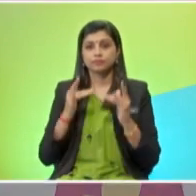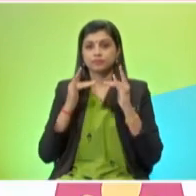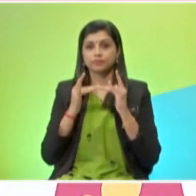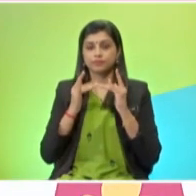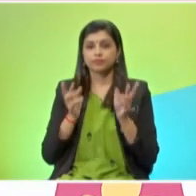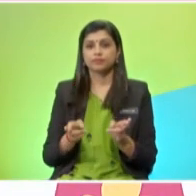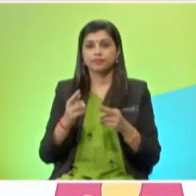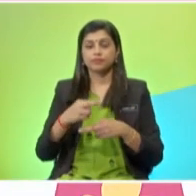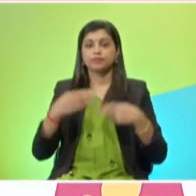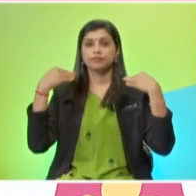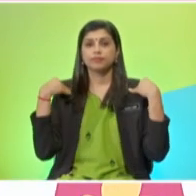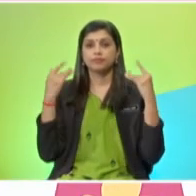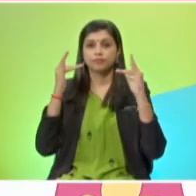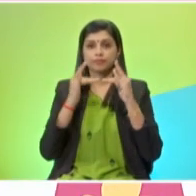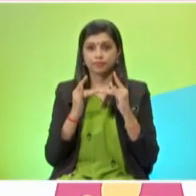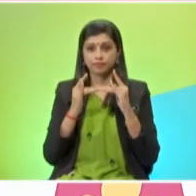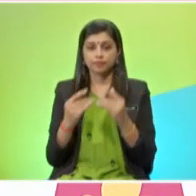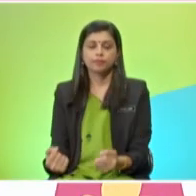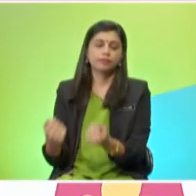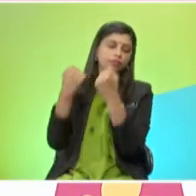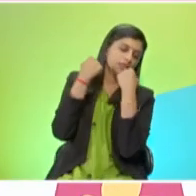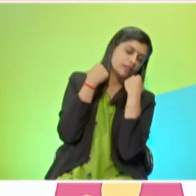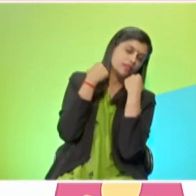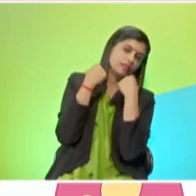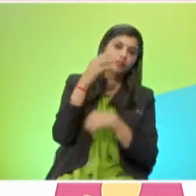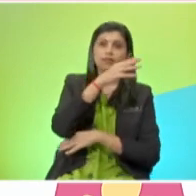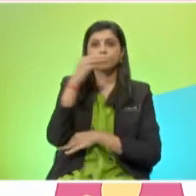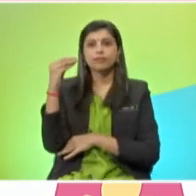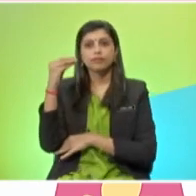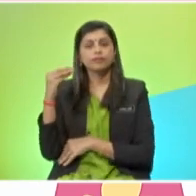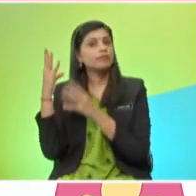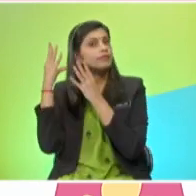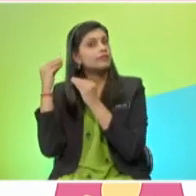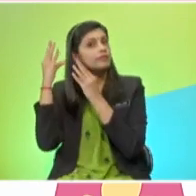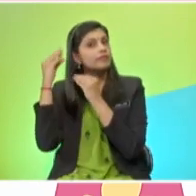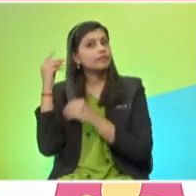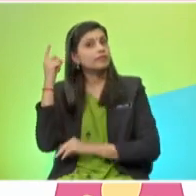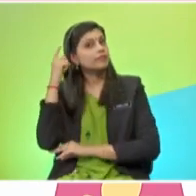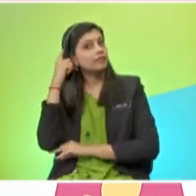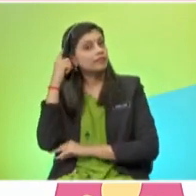In my bedroom there is a bed, a sheet to cover and a pillow for my head.